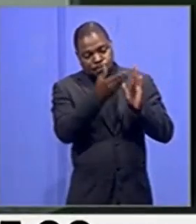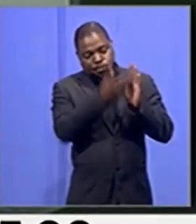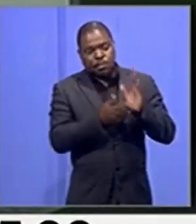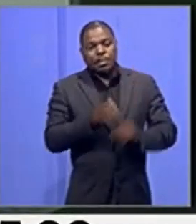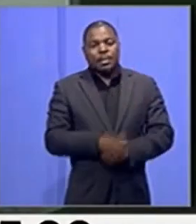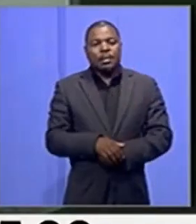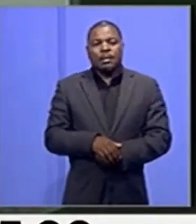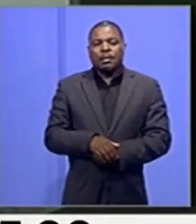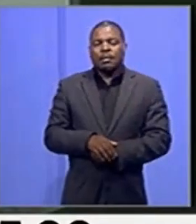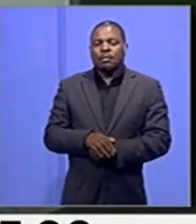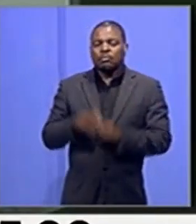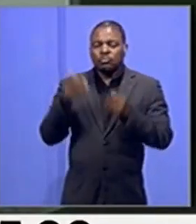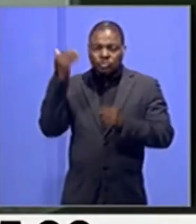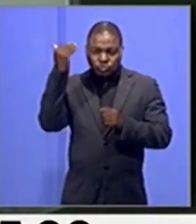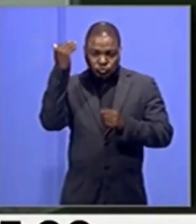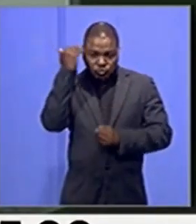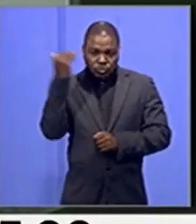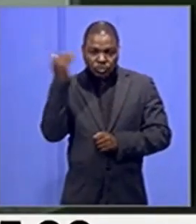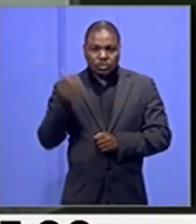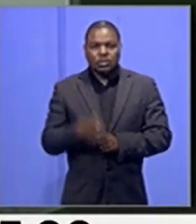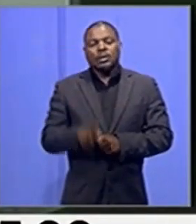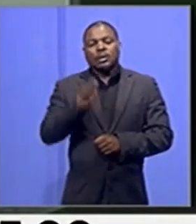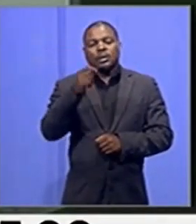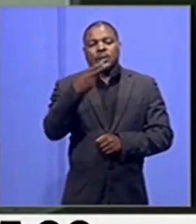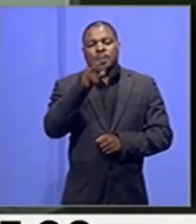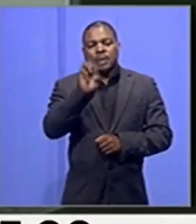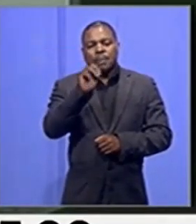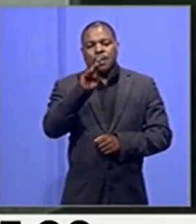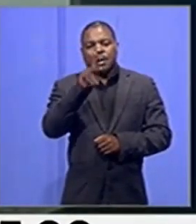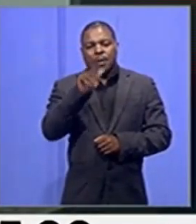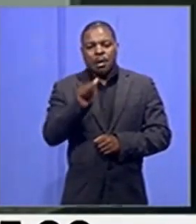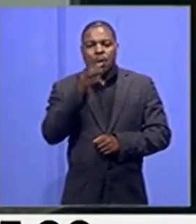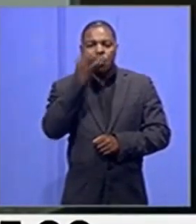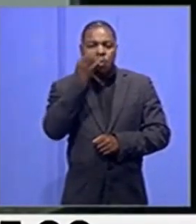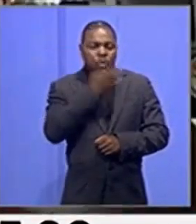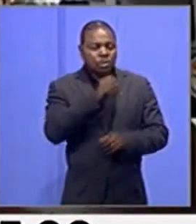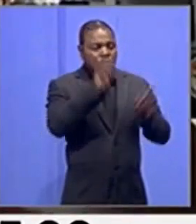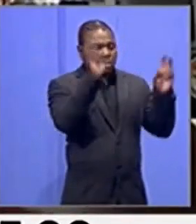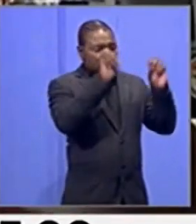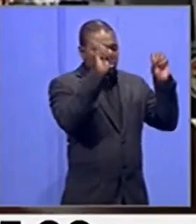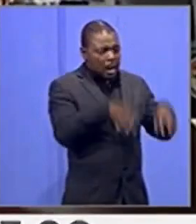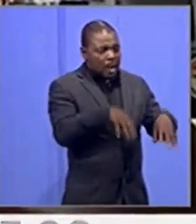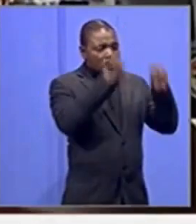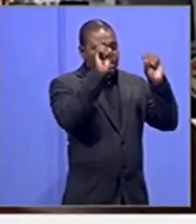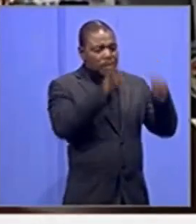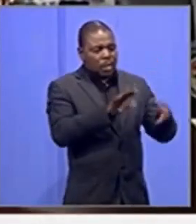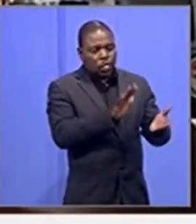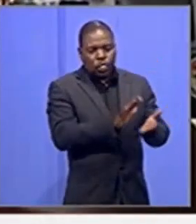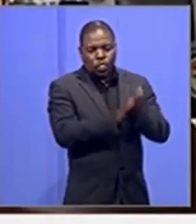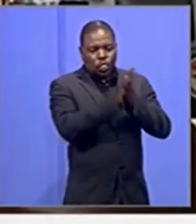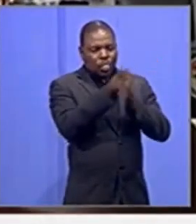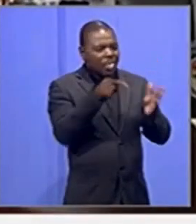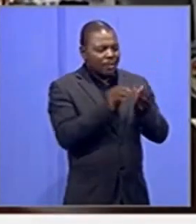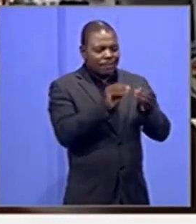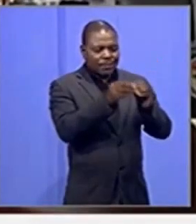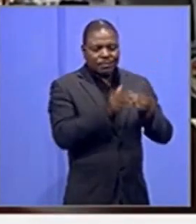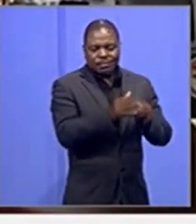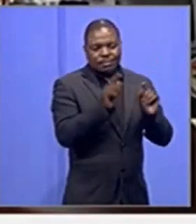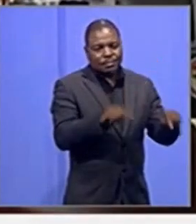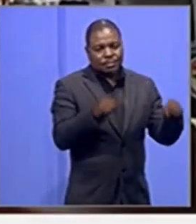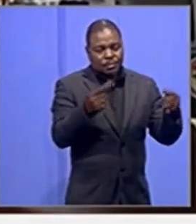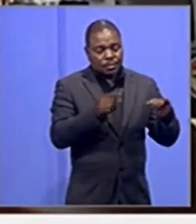Advocate Mbeka Itobi o re go kgaolwa kgafetša ga motlakase go hlola tshenyo yeo e ka se lokišegego. O re tlhaelo ya